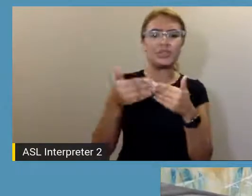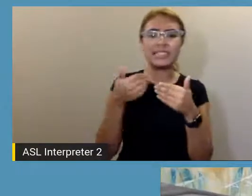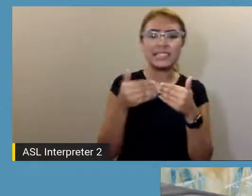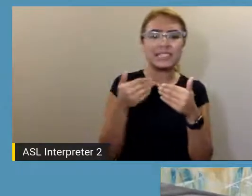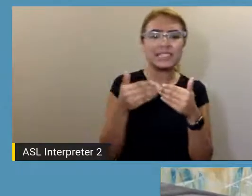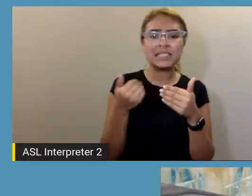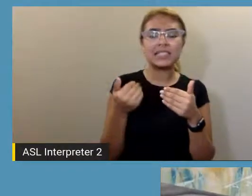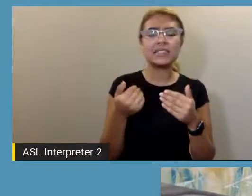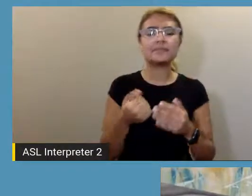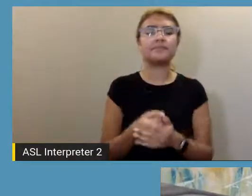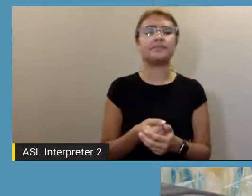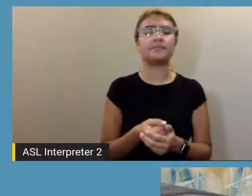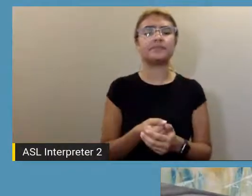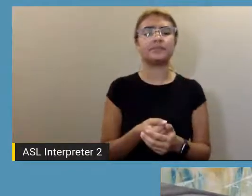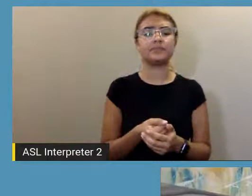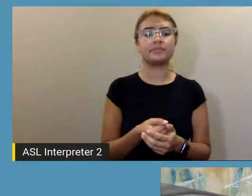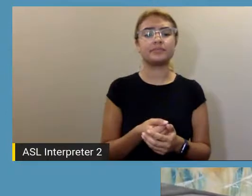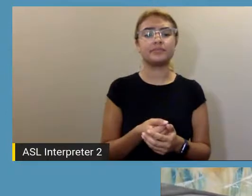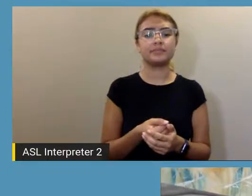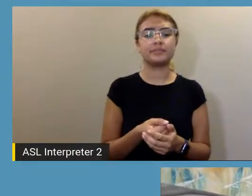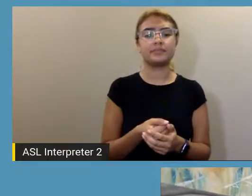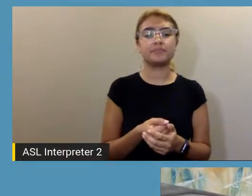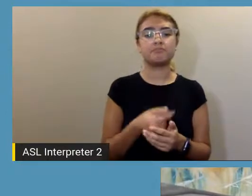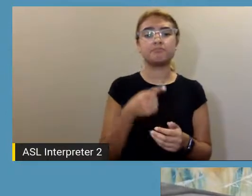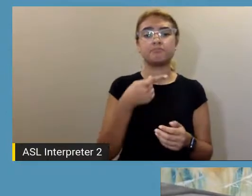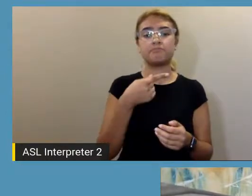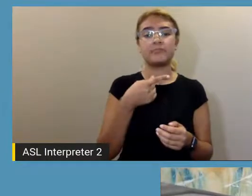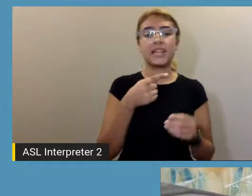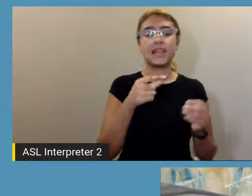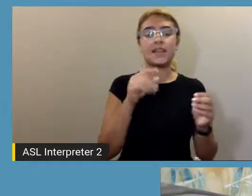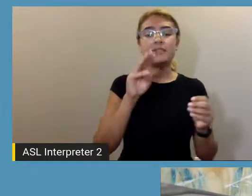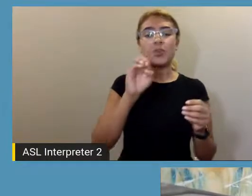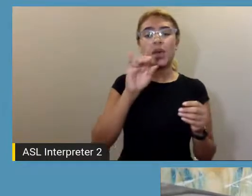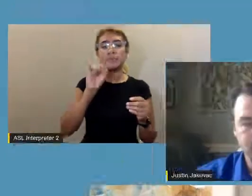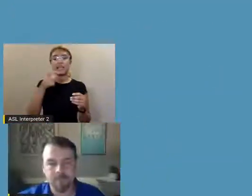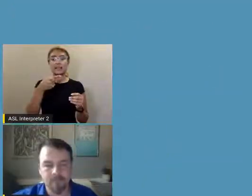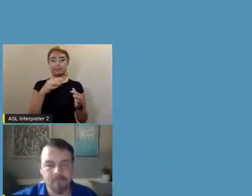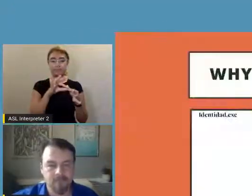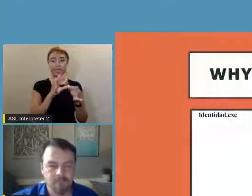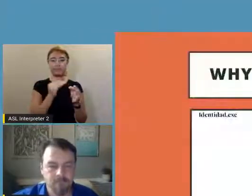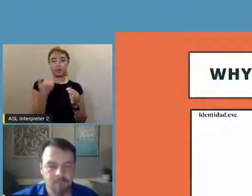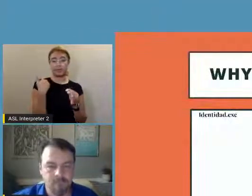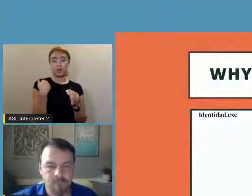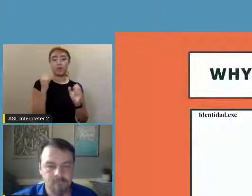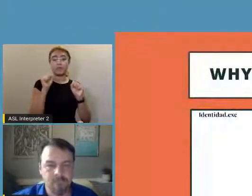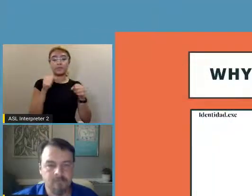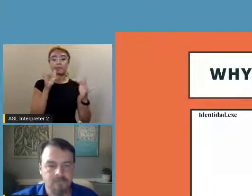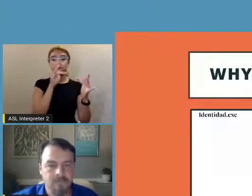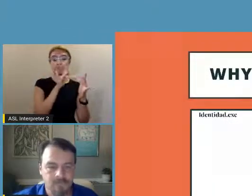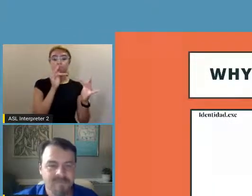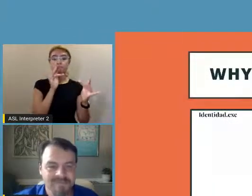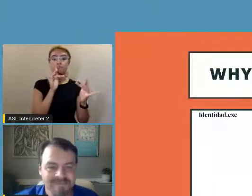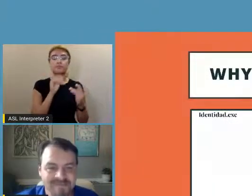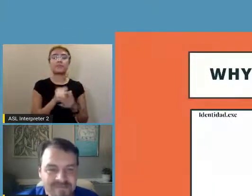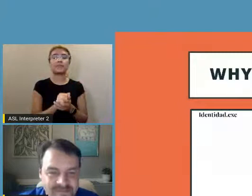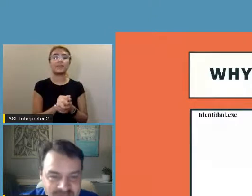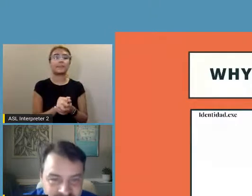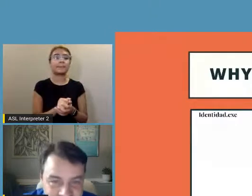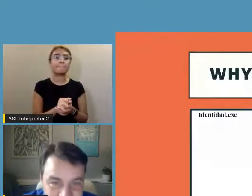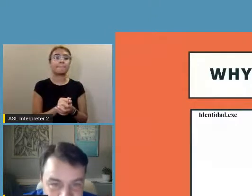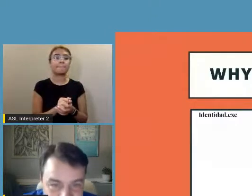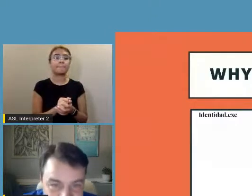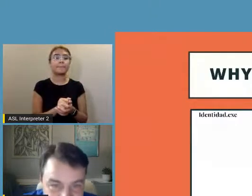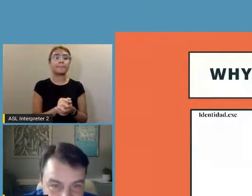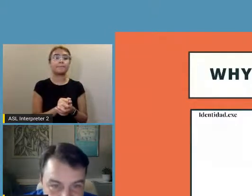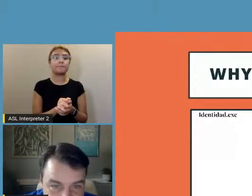Exe, the one I mentioned, which you can actually go to, this one. It's actually identidad.exe, but that's not